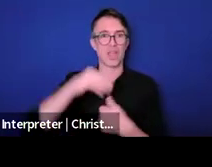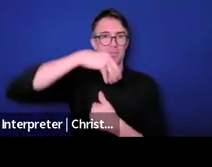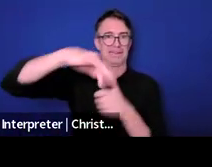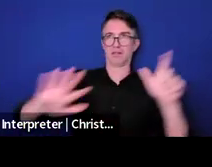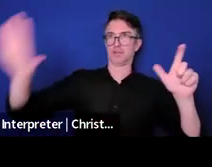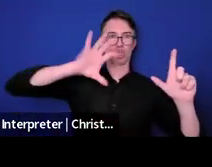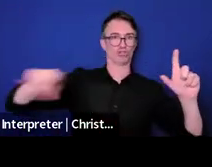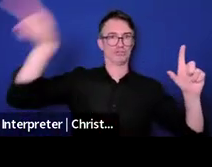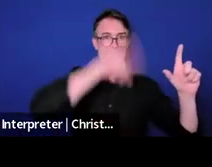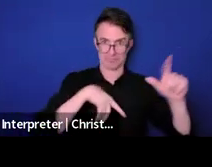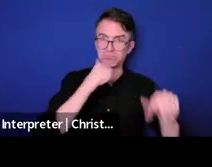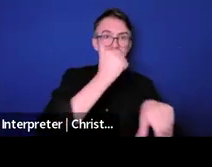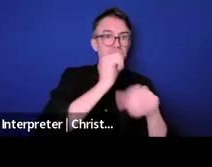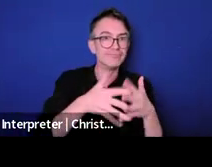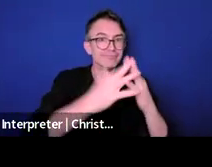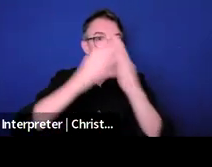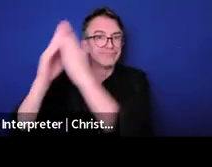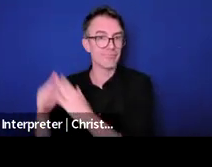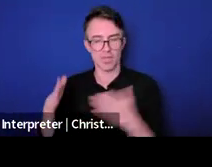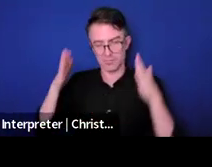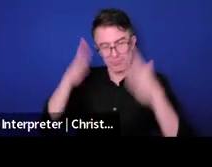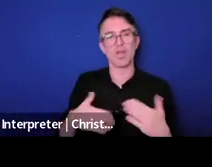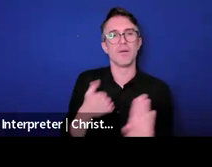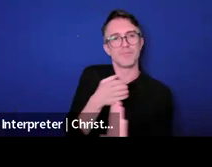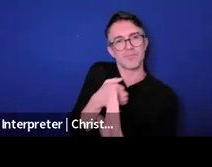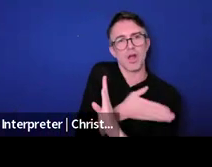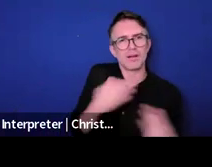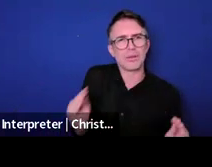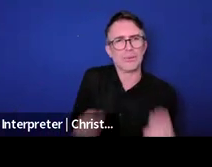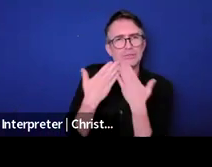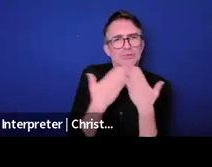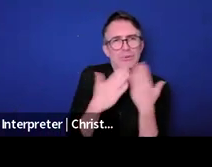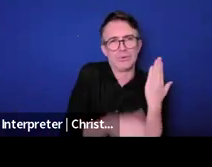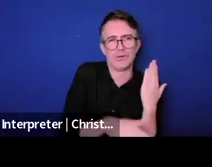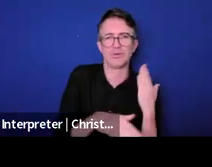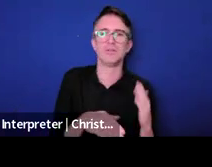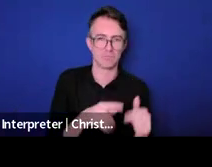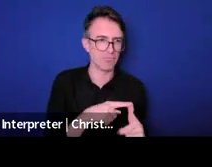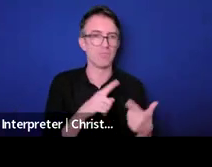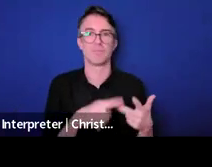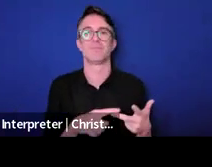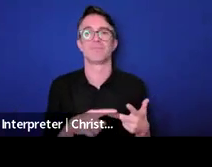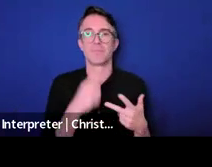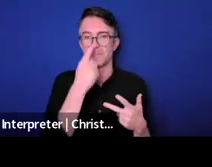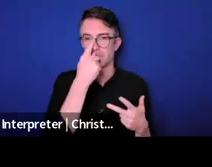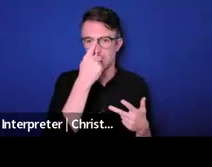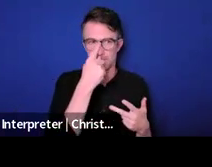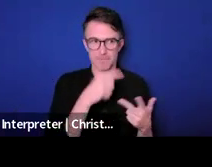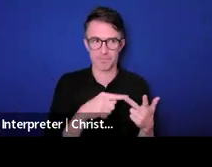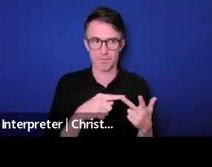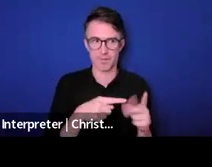family-friendly policy considerations are driven by demographic considerations. And this was the case initially for